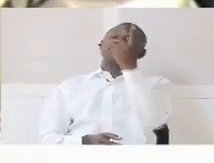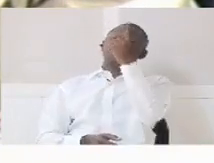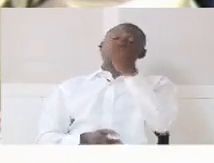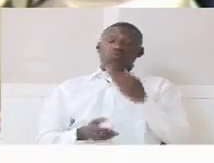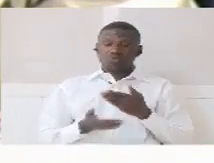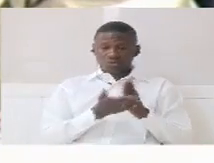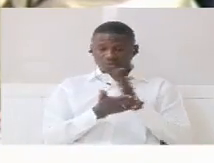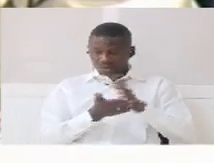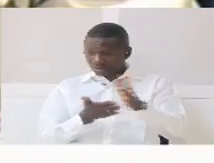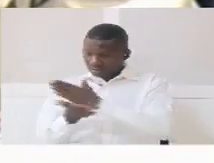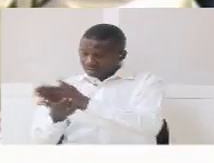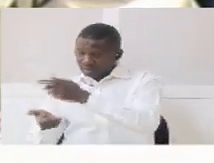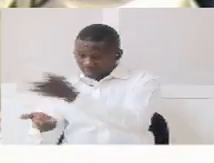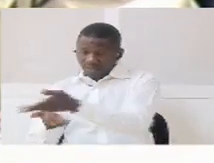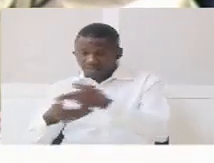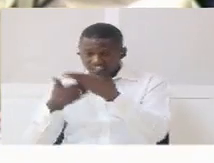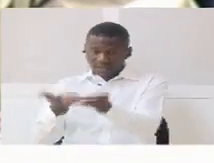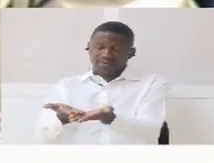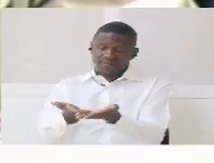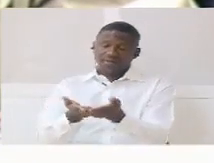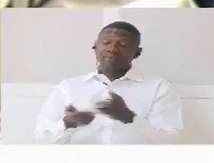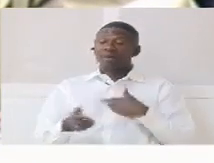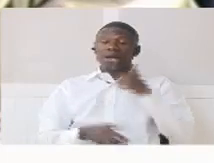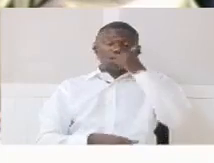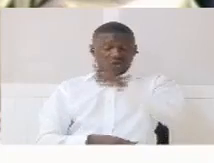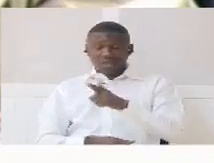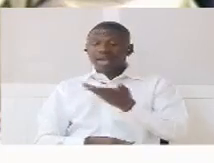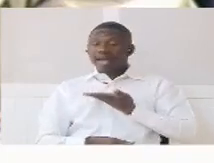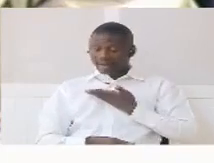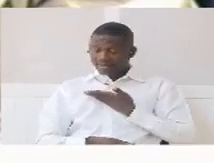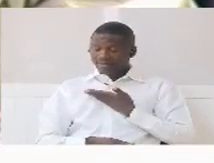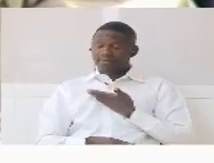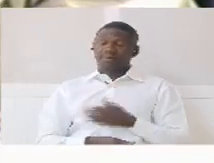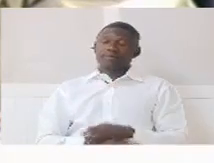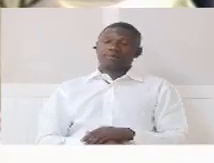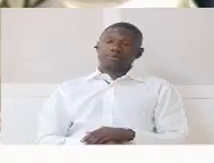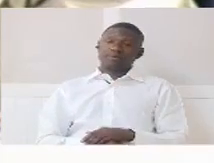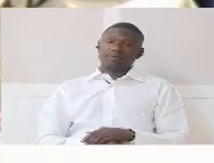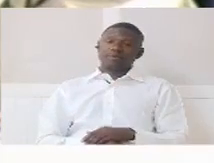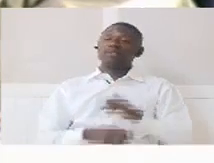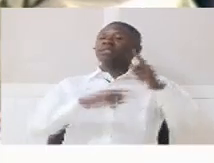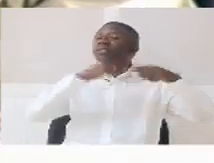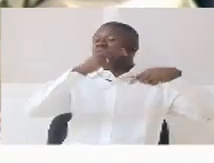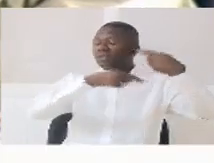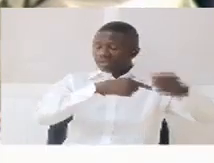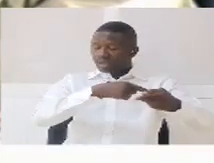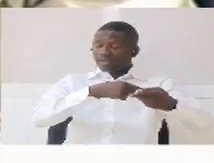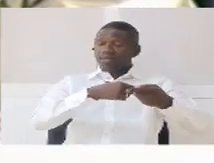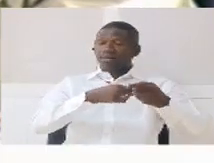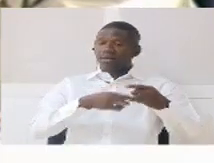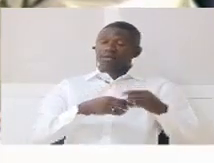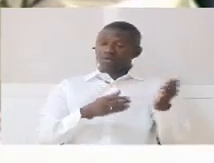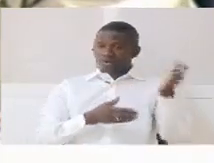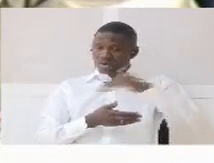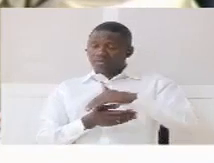first supplied. New yasoto. We lucky that yasoto. If those are lucky and they get them. Mean can akote ke. Those that come